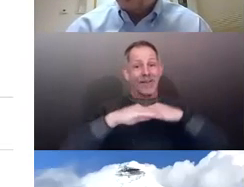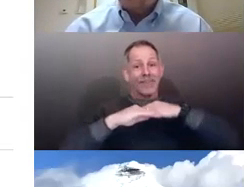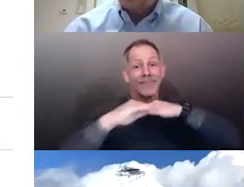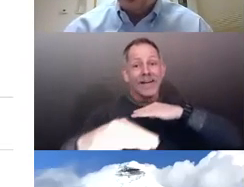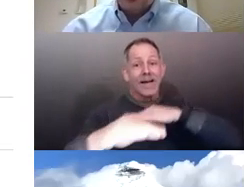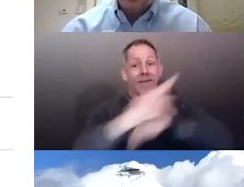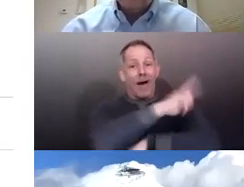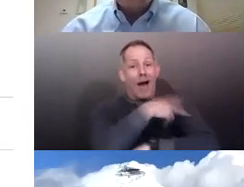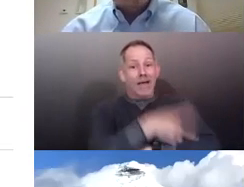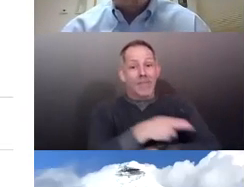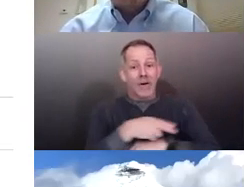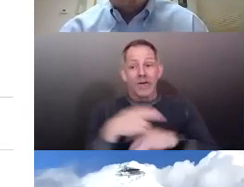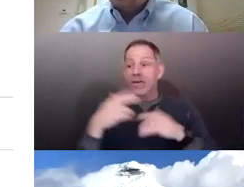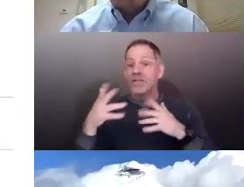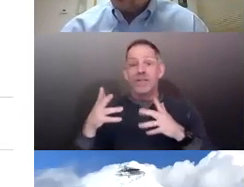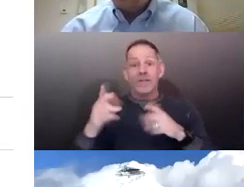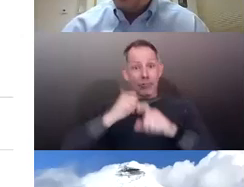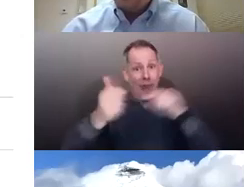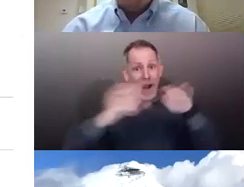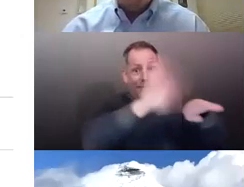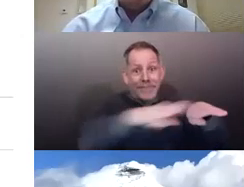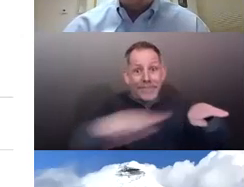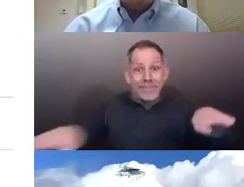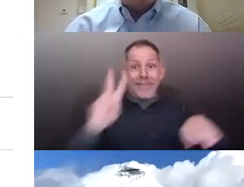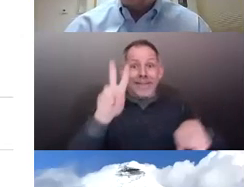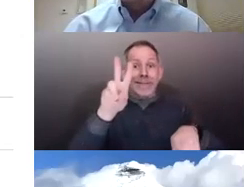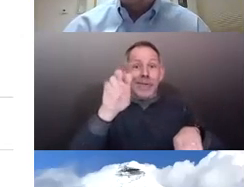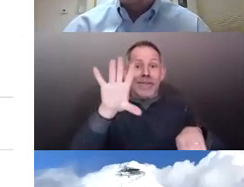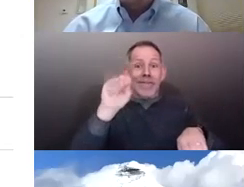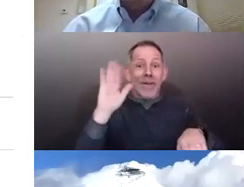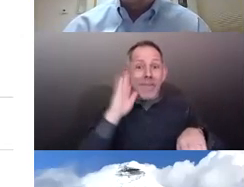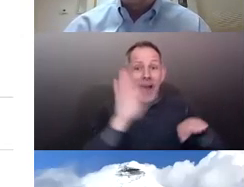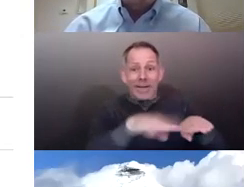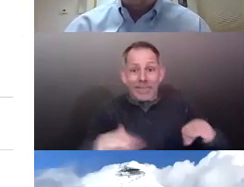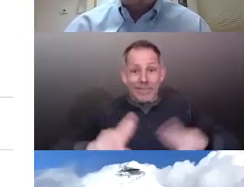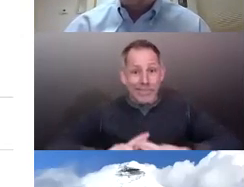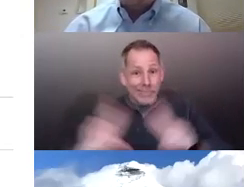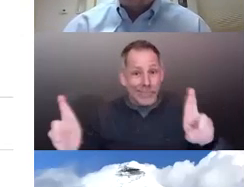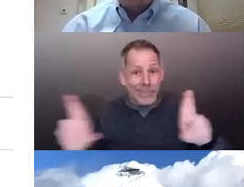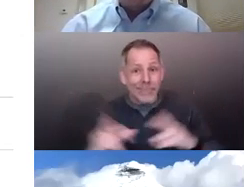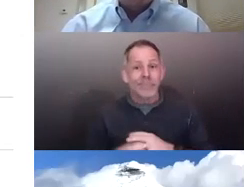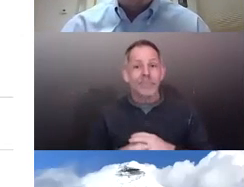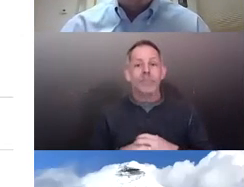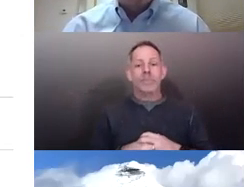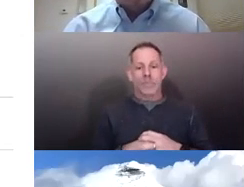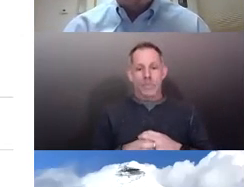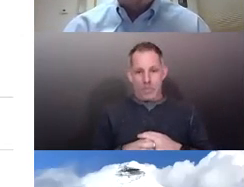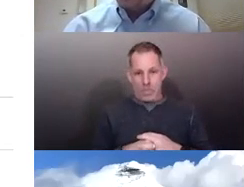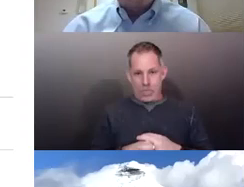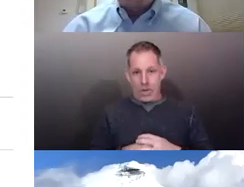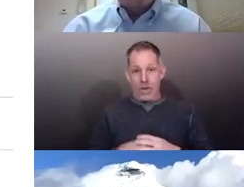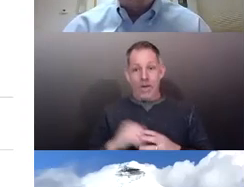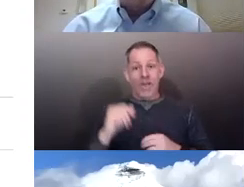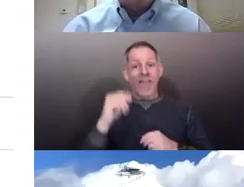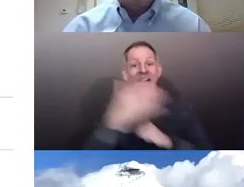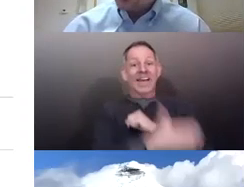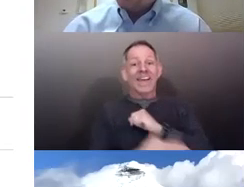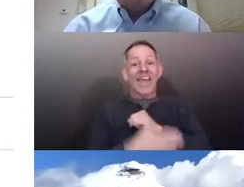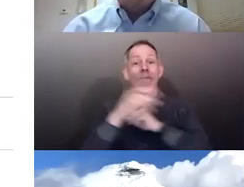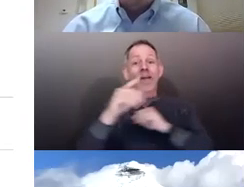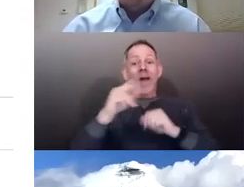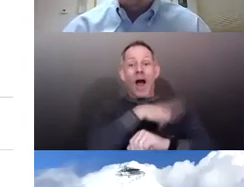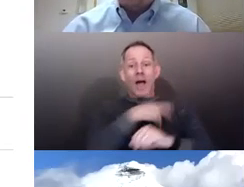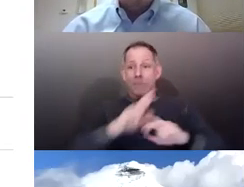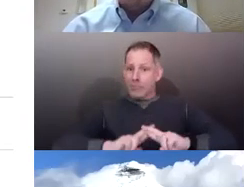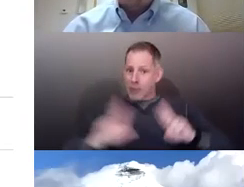been going along at about 20 people in the county hospitalized at any one time. Through September, they took a